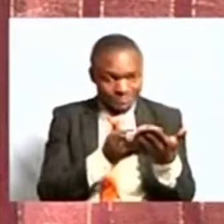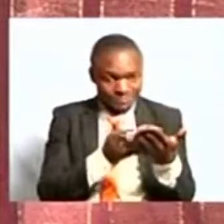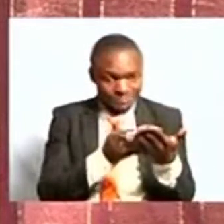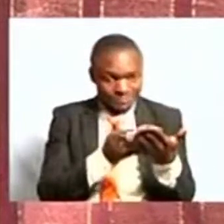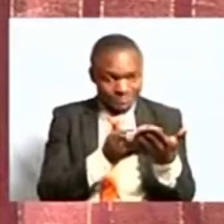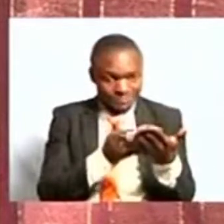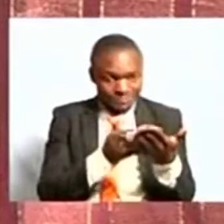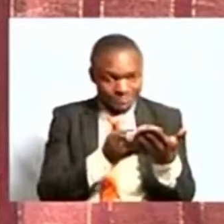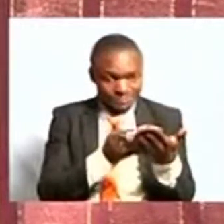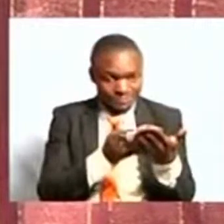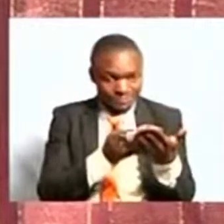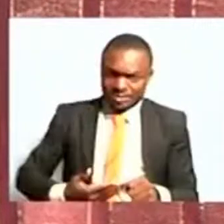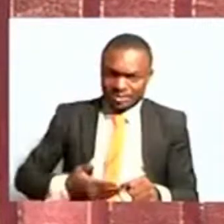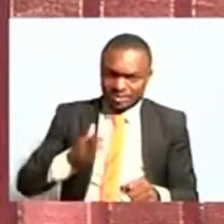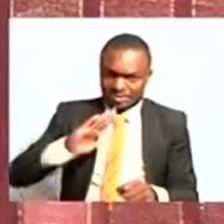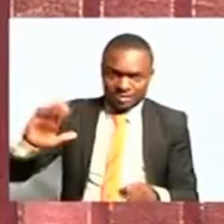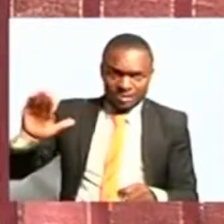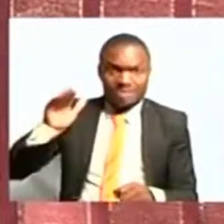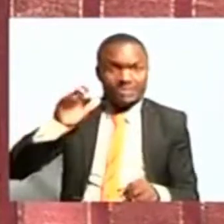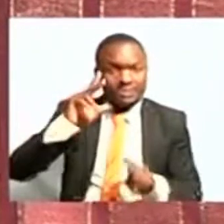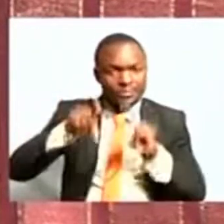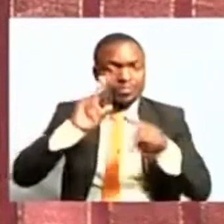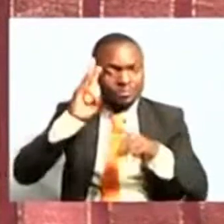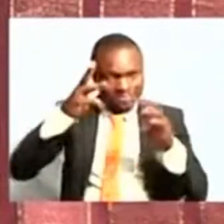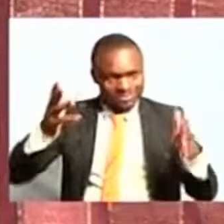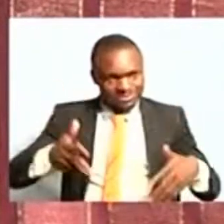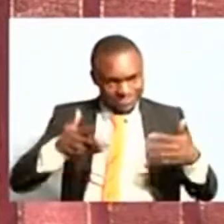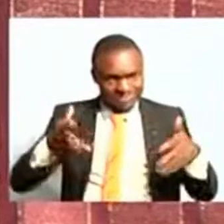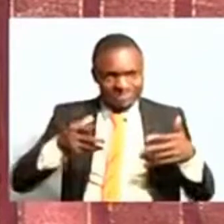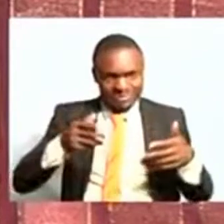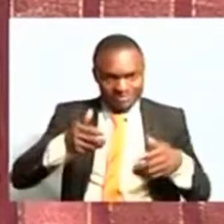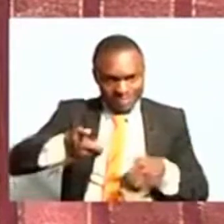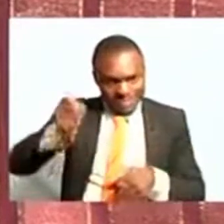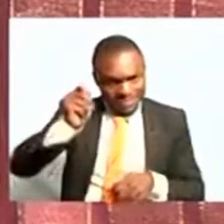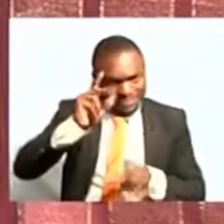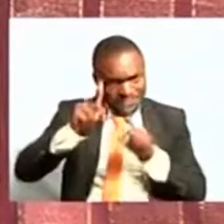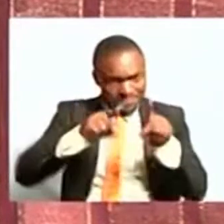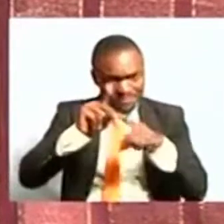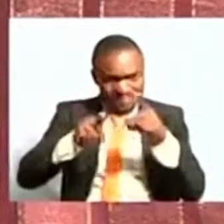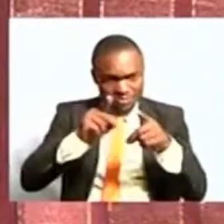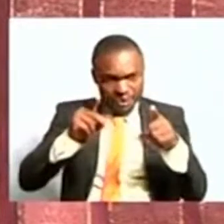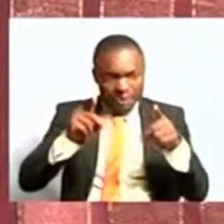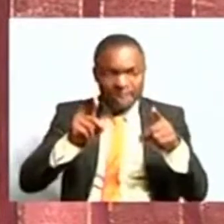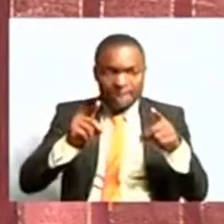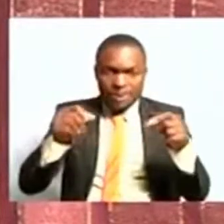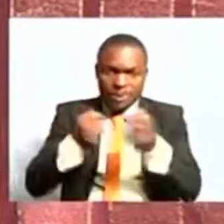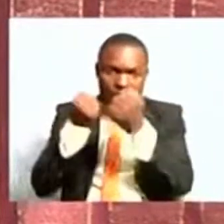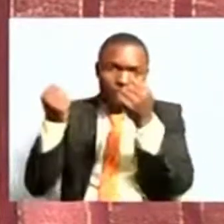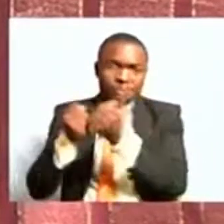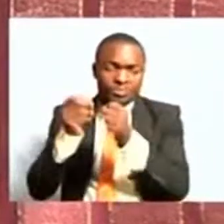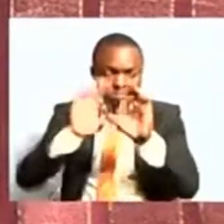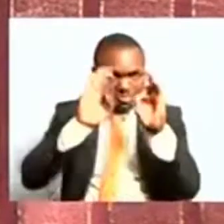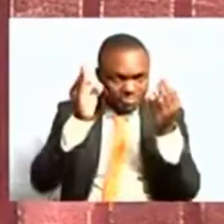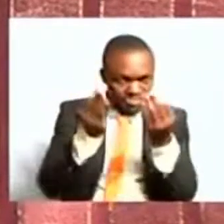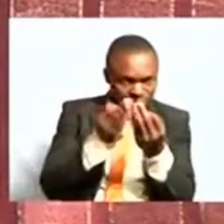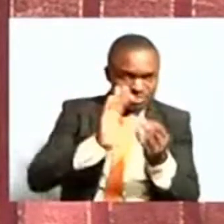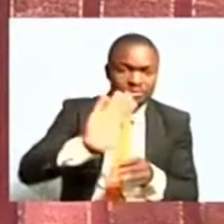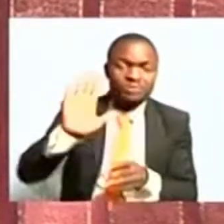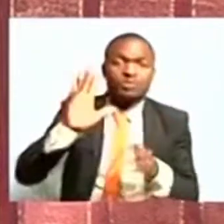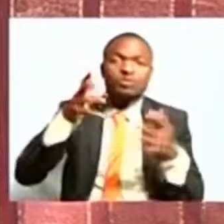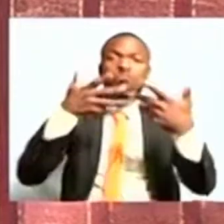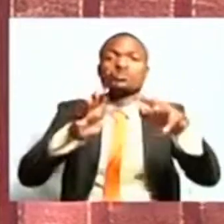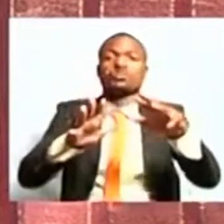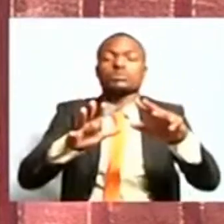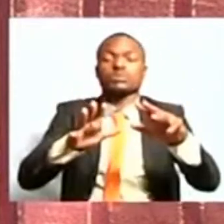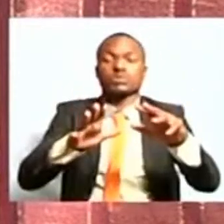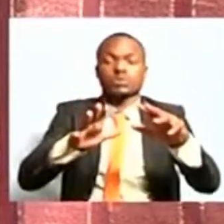seriously and fairly, people will be very happy. The victims of the accidents, as well as their families, the families that have lost loved